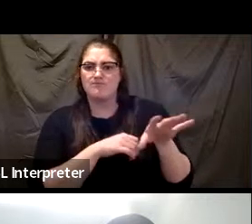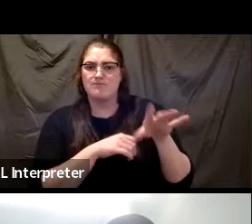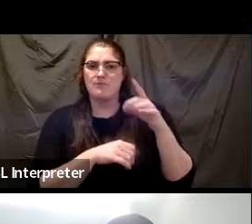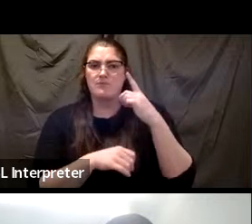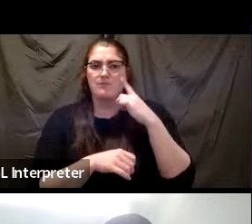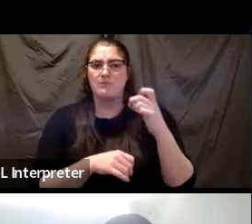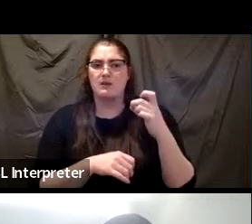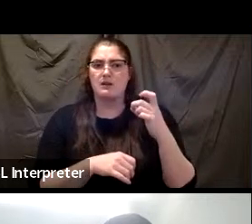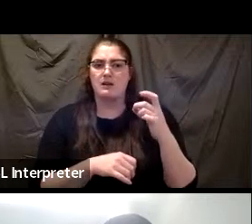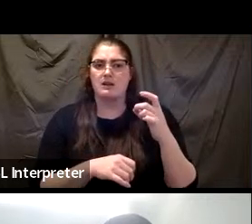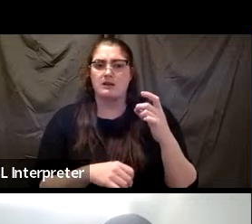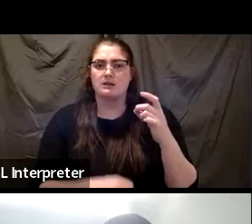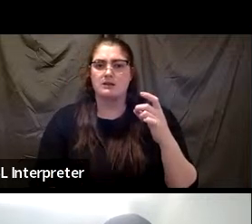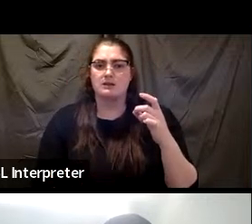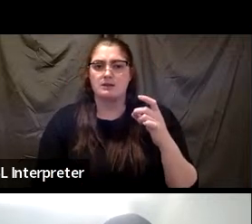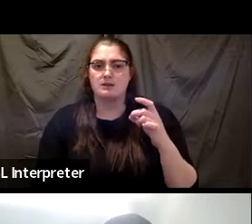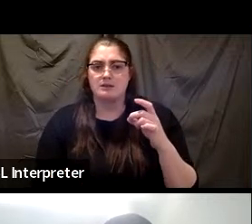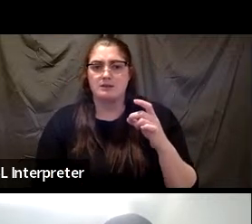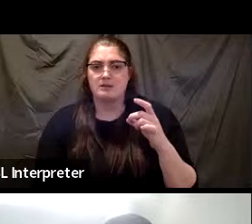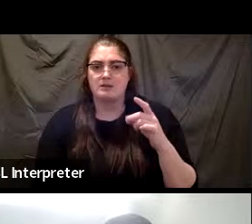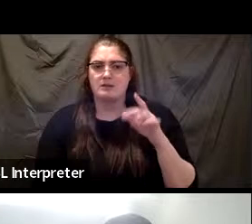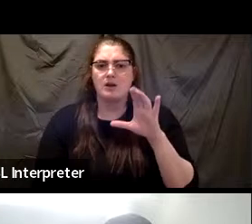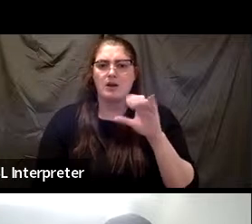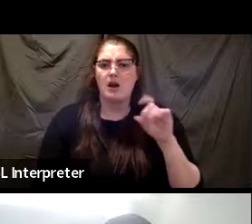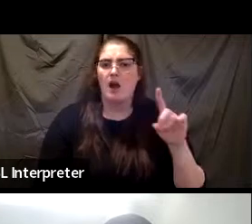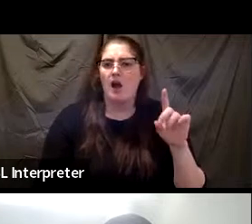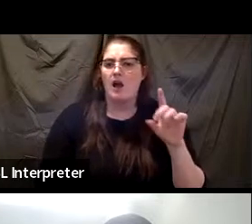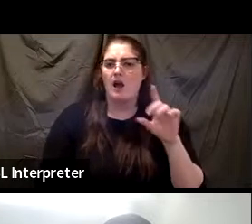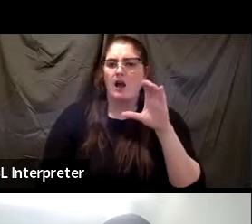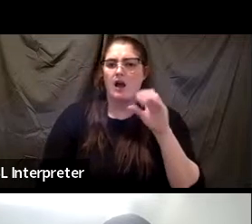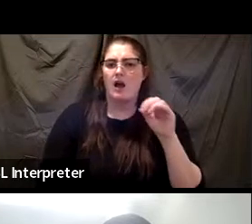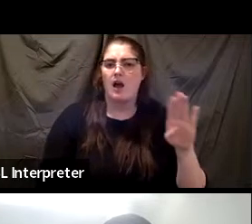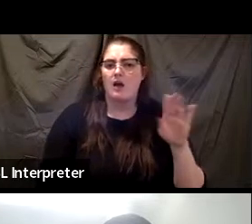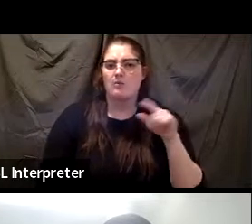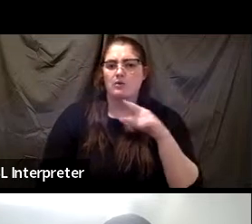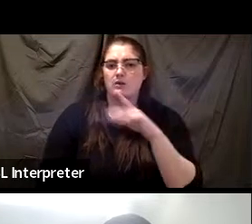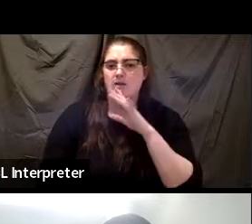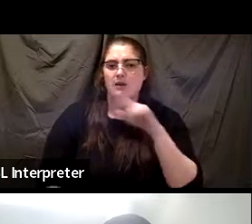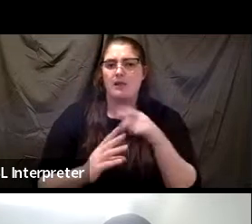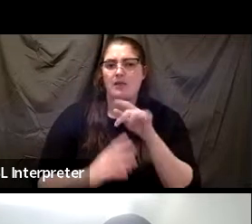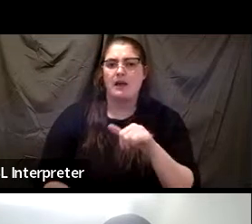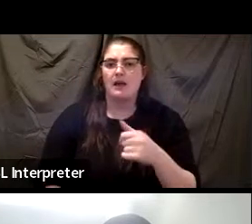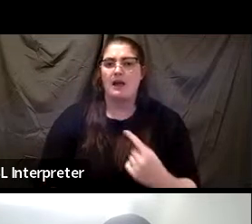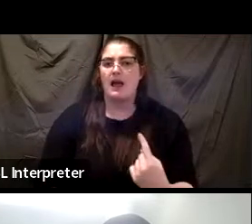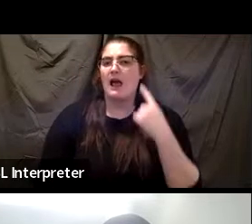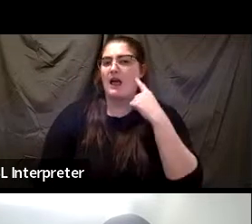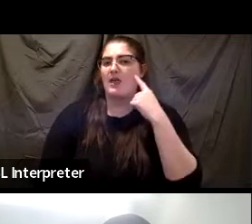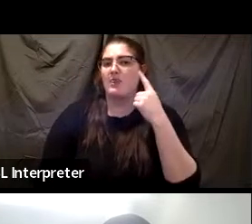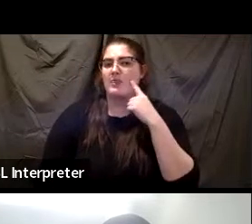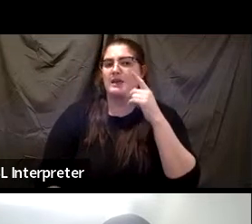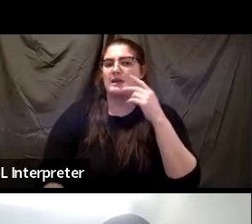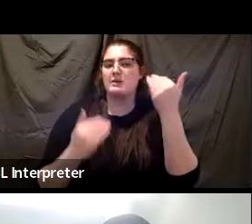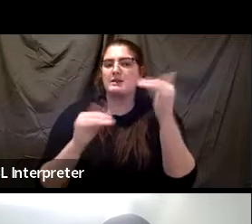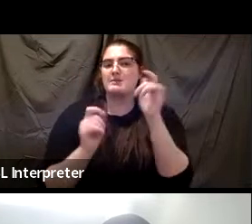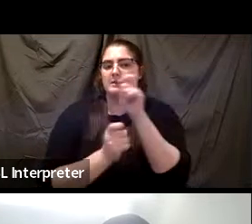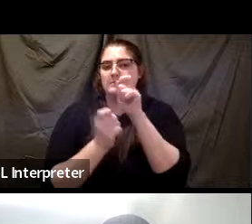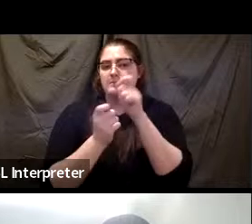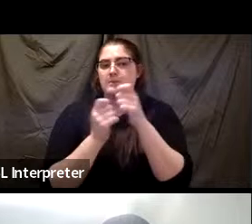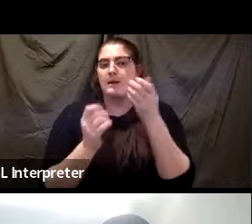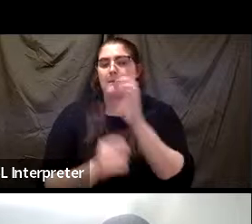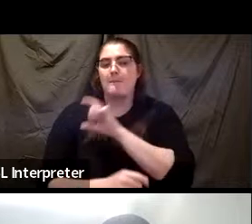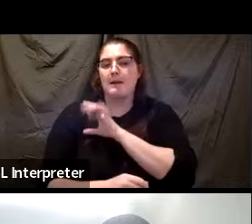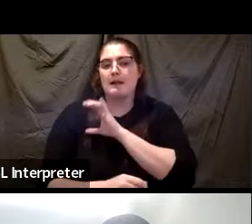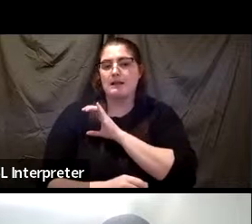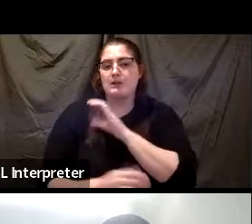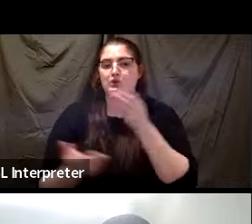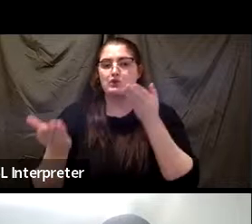Cobb, you can talk about Yeah, that. I think initially it was limited to certain police service areas. So I